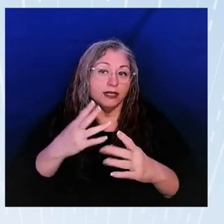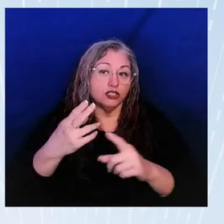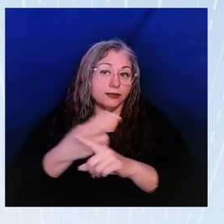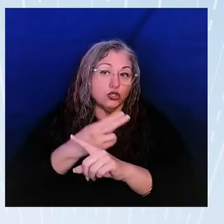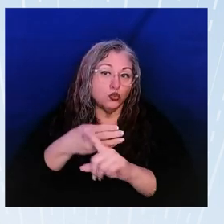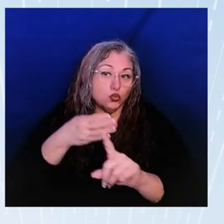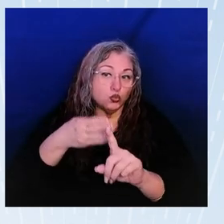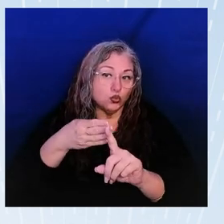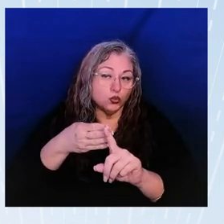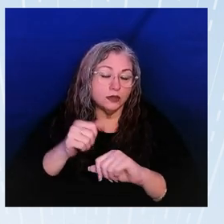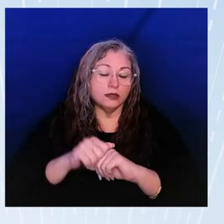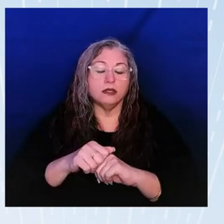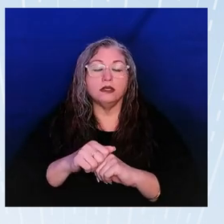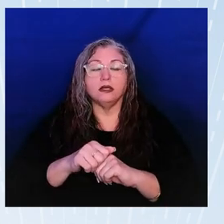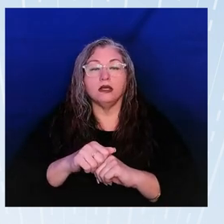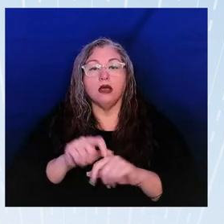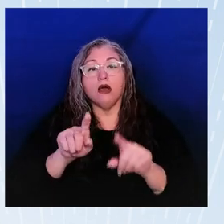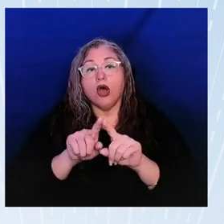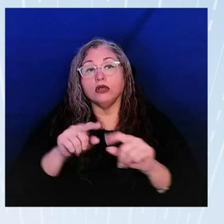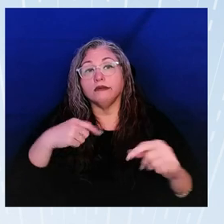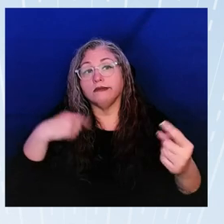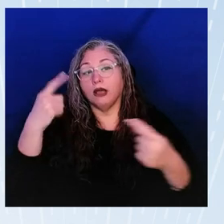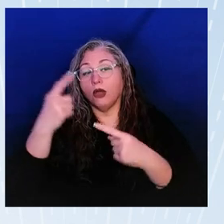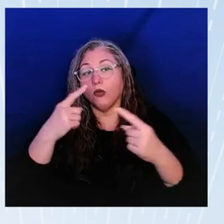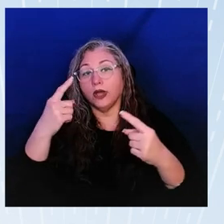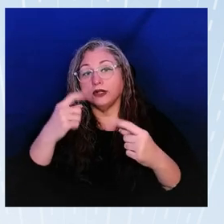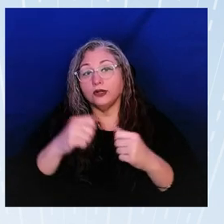also wondering